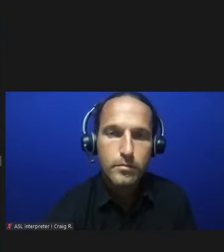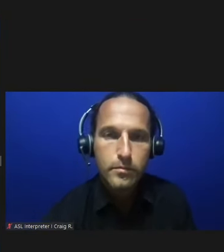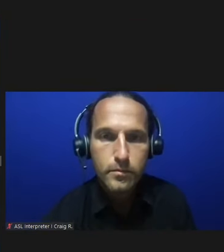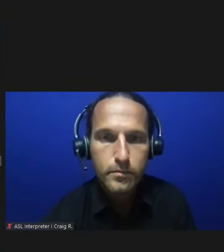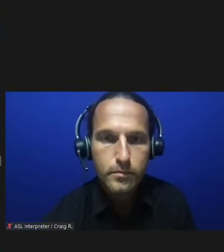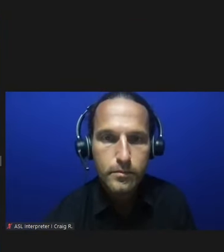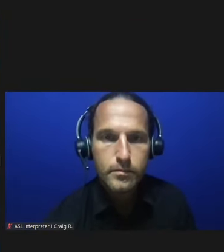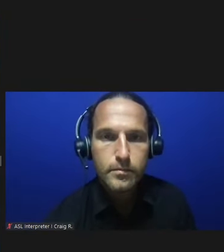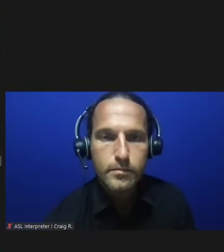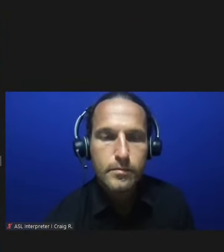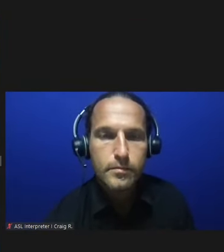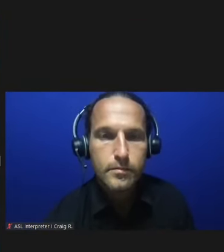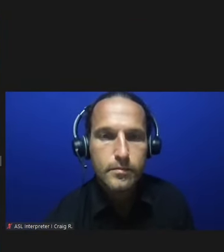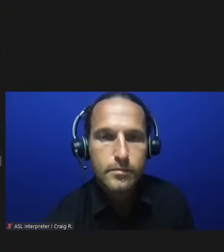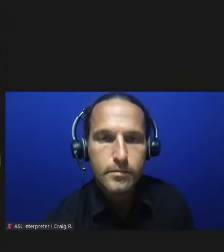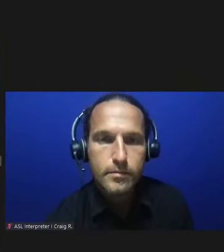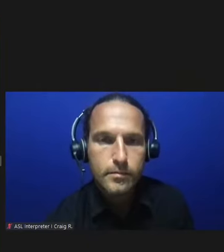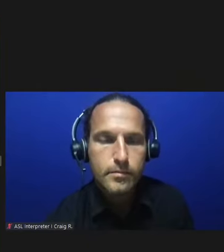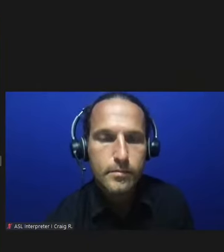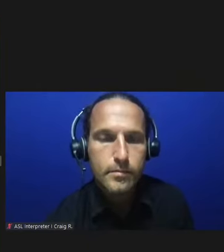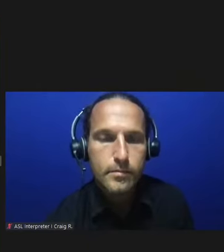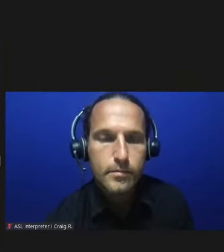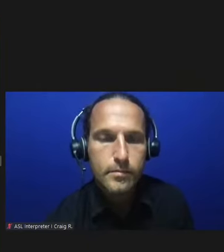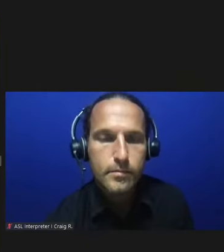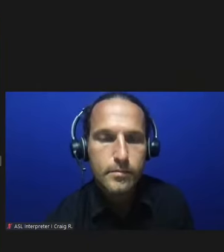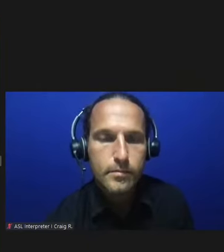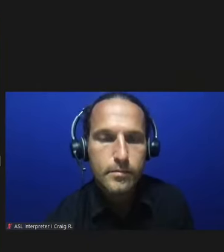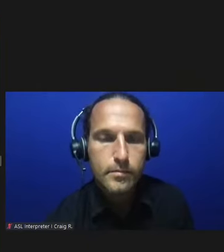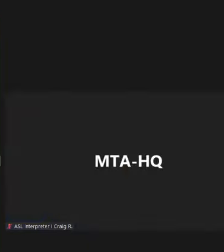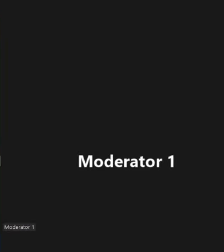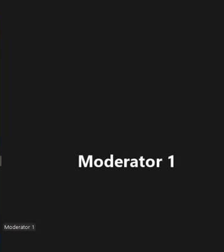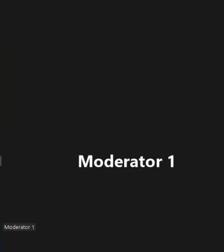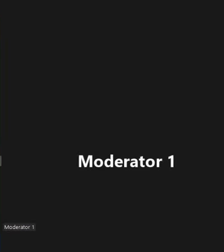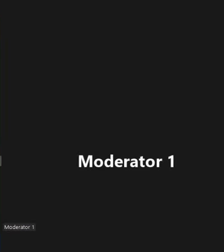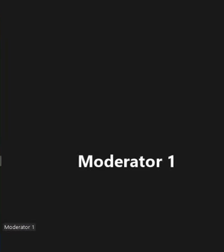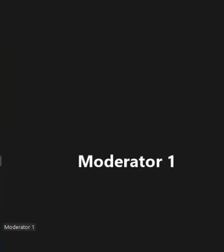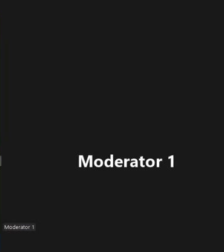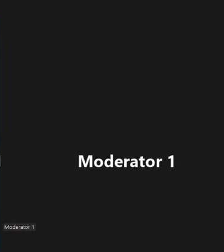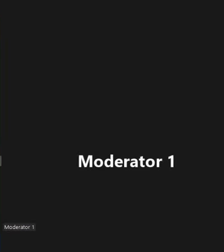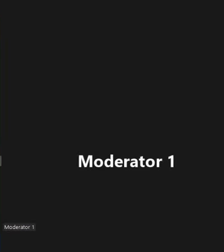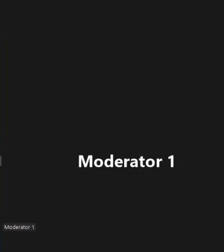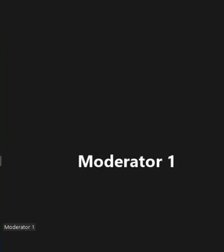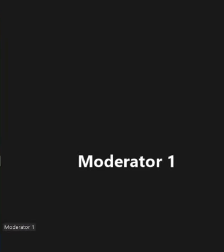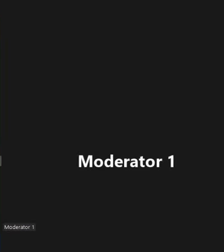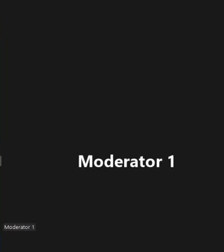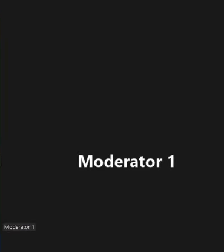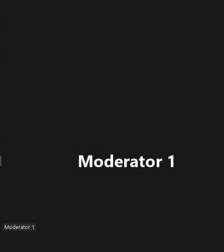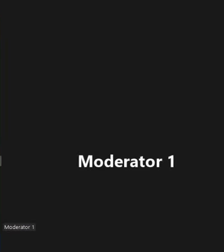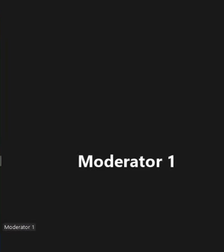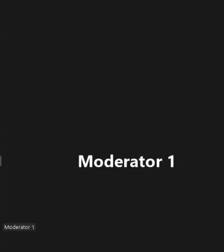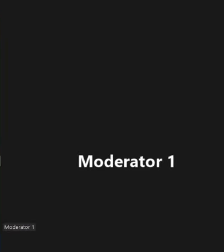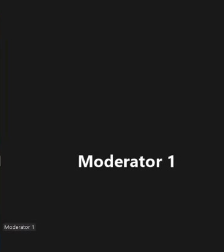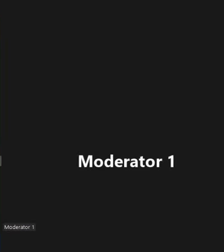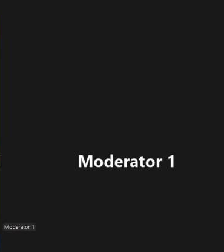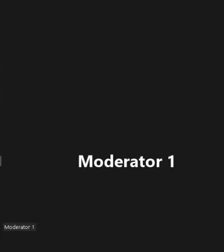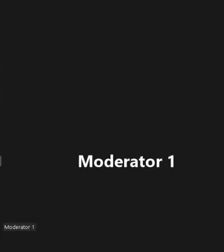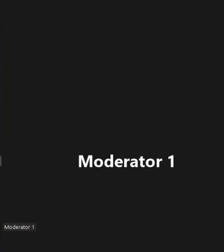Thank you. Our next speaker is Margaret Micheljohn Pasley, followed by Charles